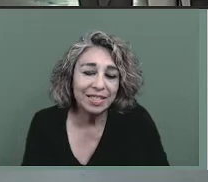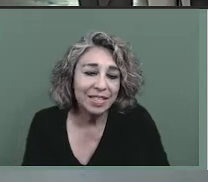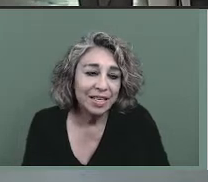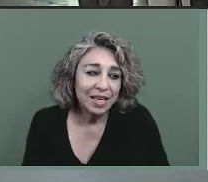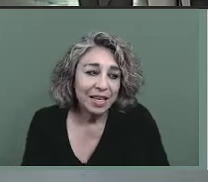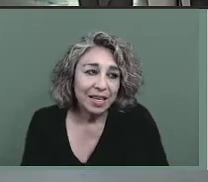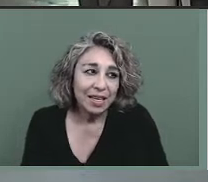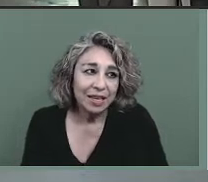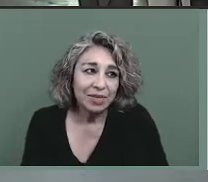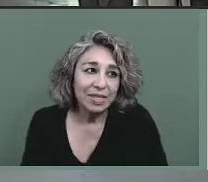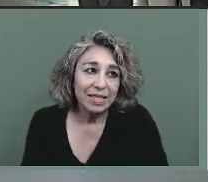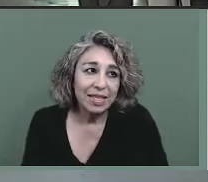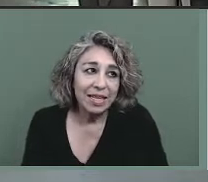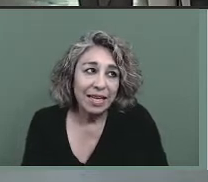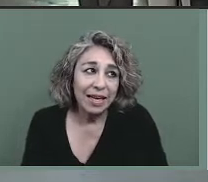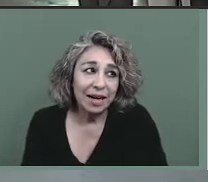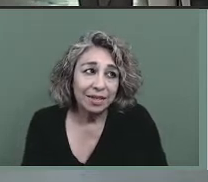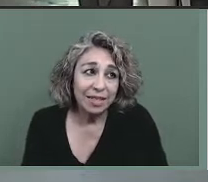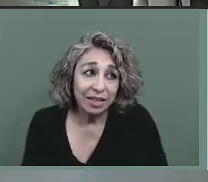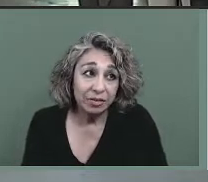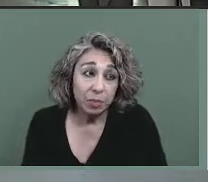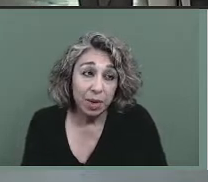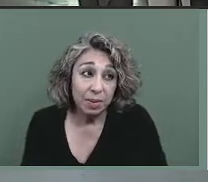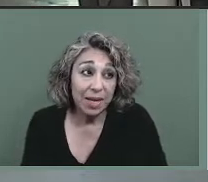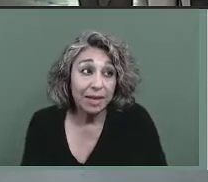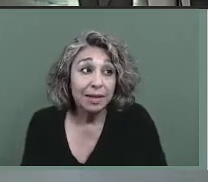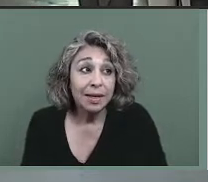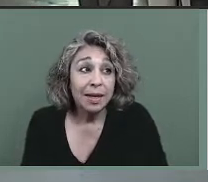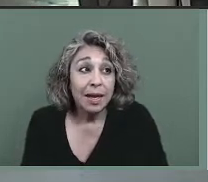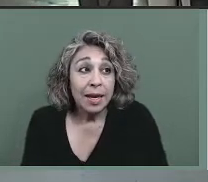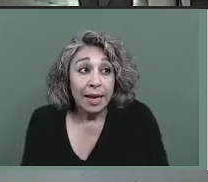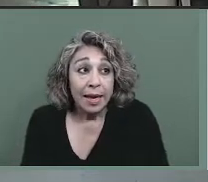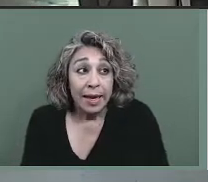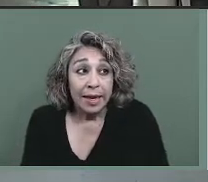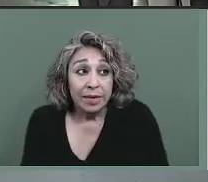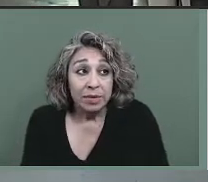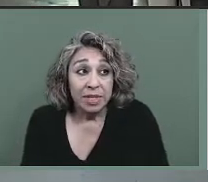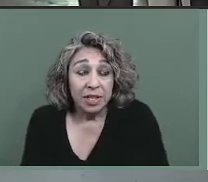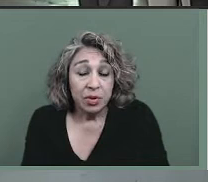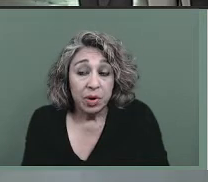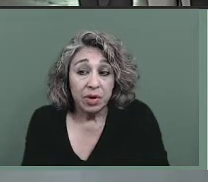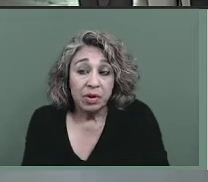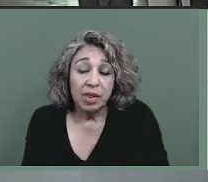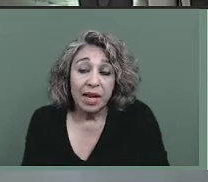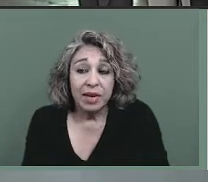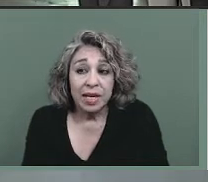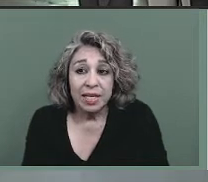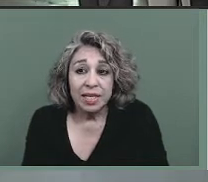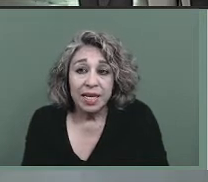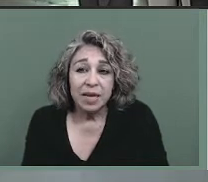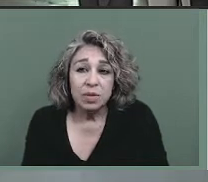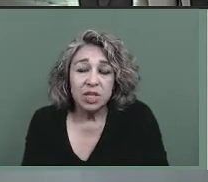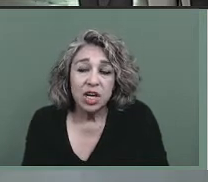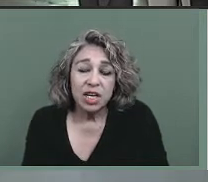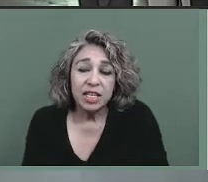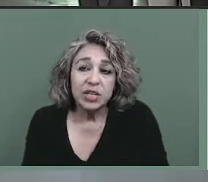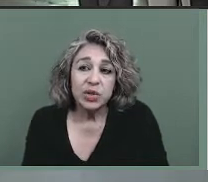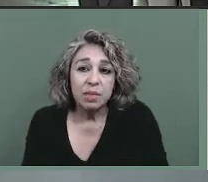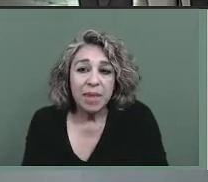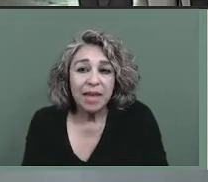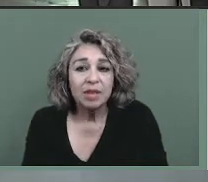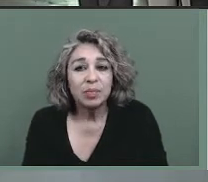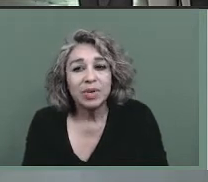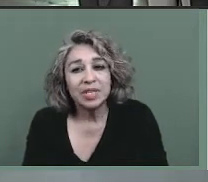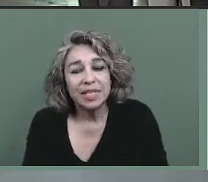conference. It was in the city of Puebla, and it was in the rural areas, and he was talking to